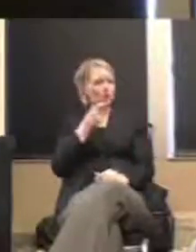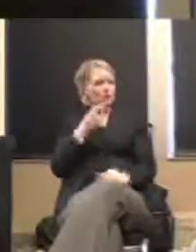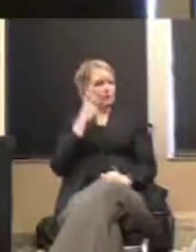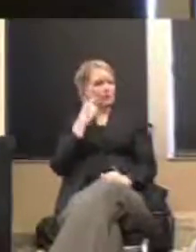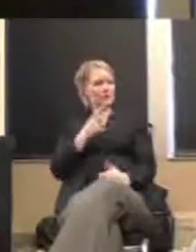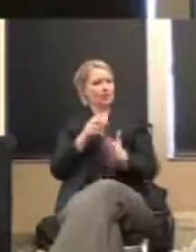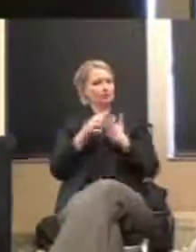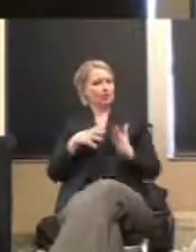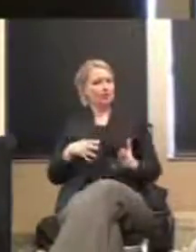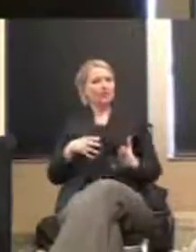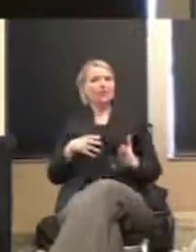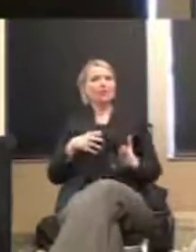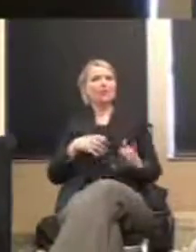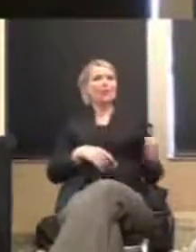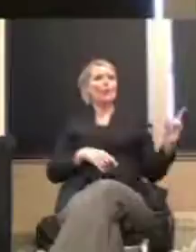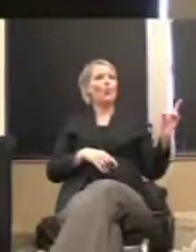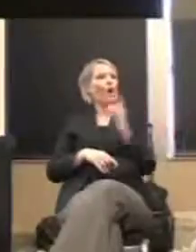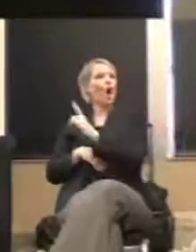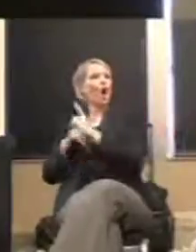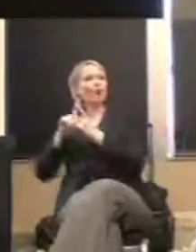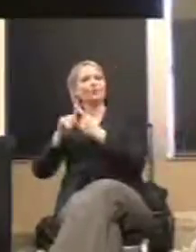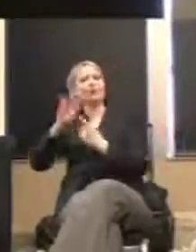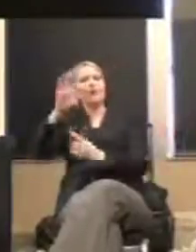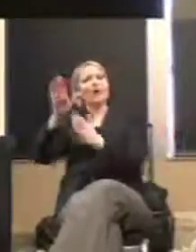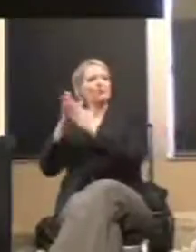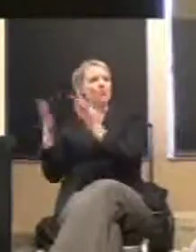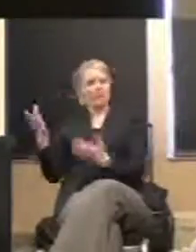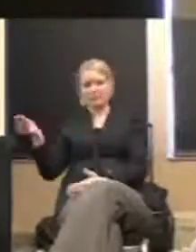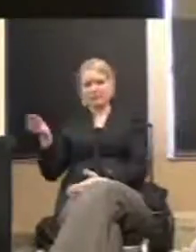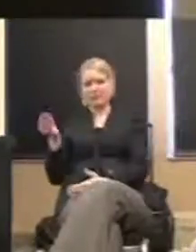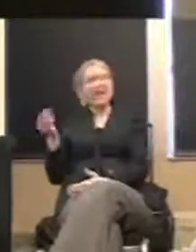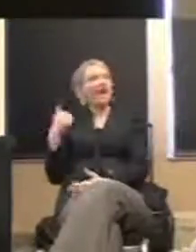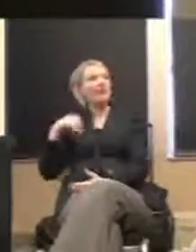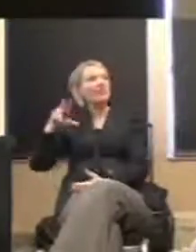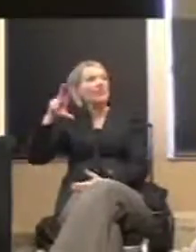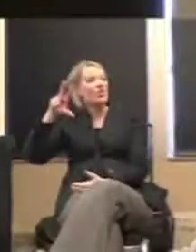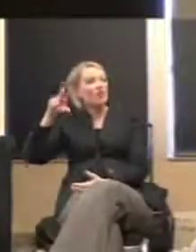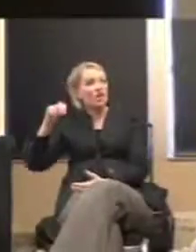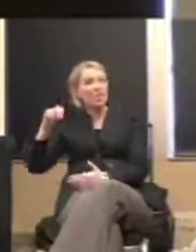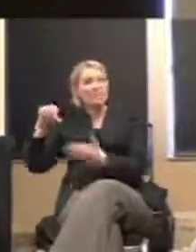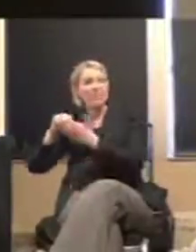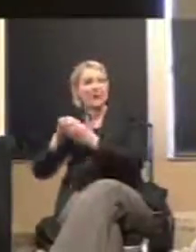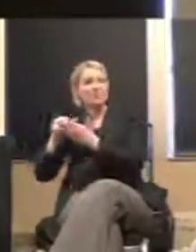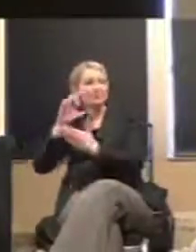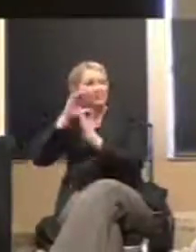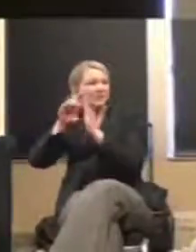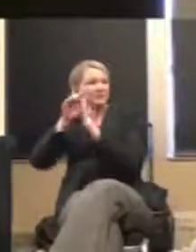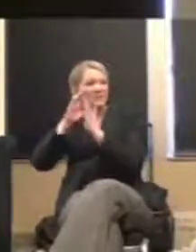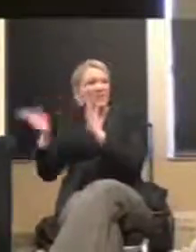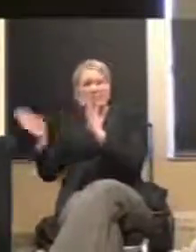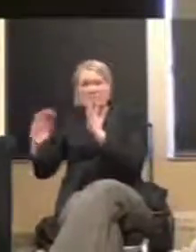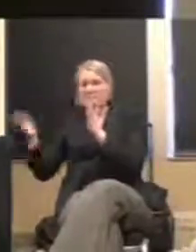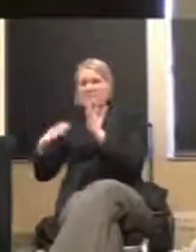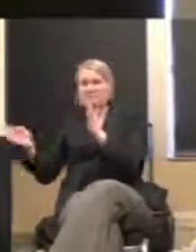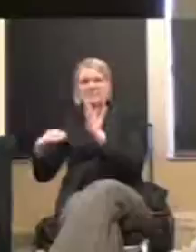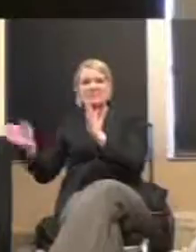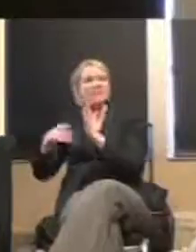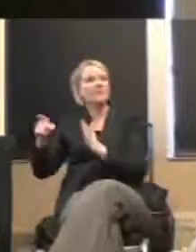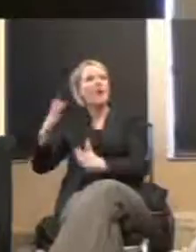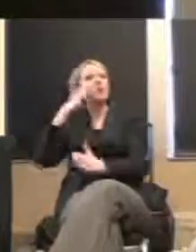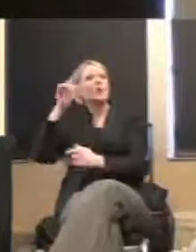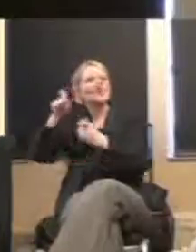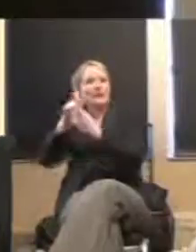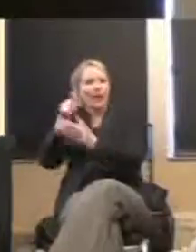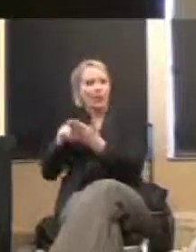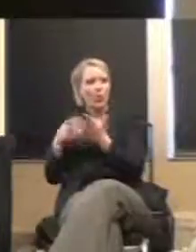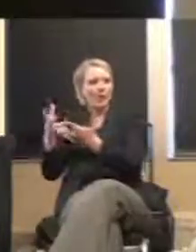student walk over to their communication book that has 30 pages of pictures, to just flip through it, know exactly what they